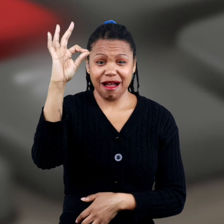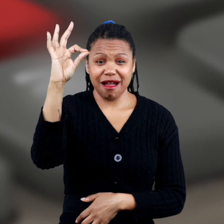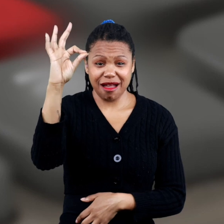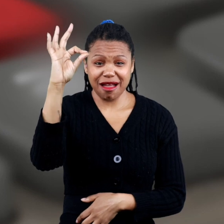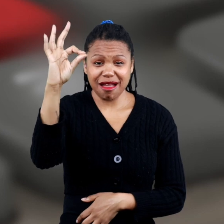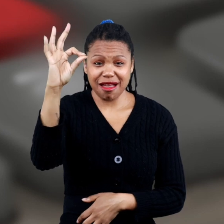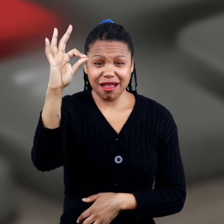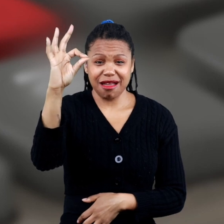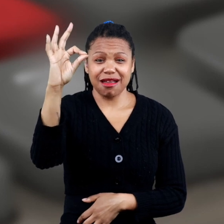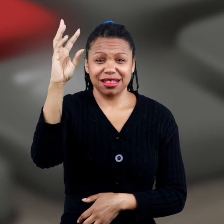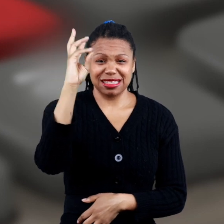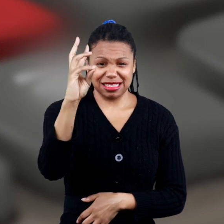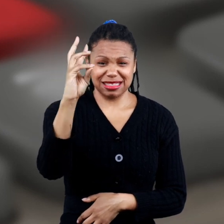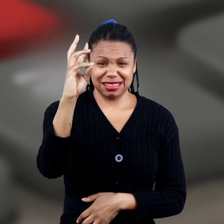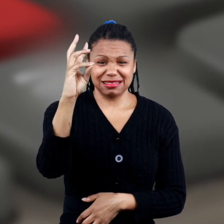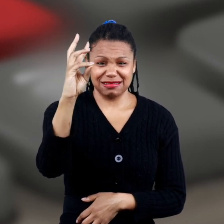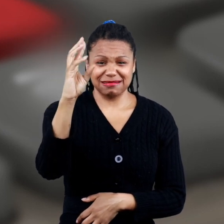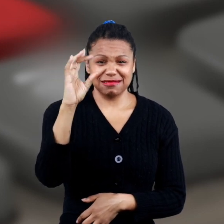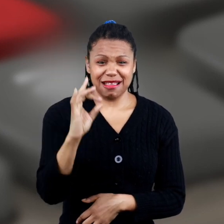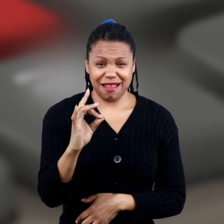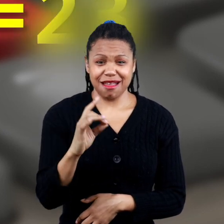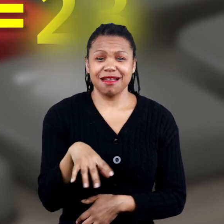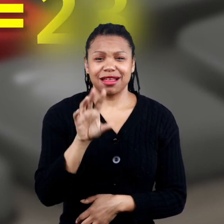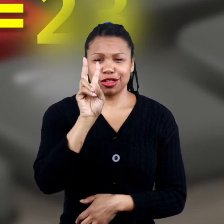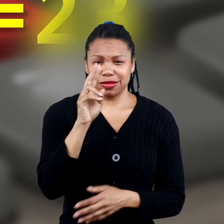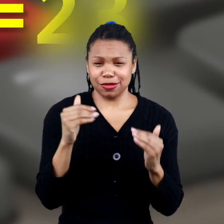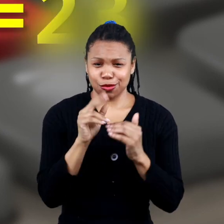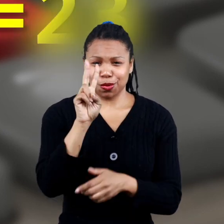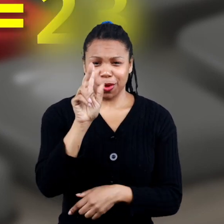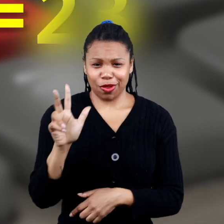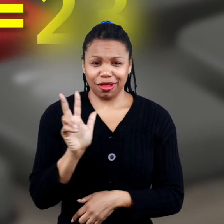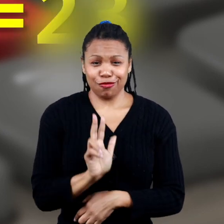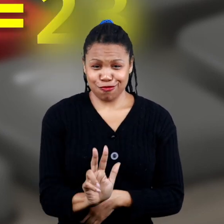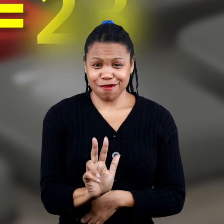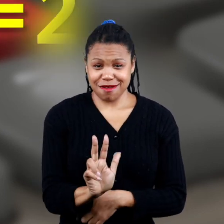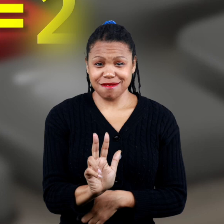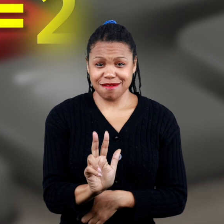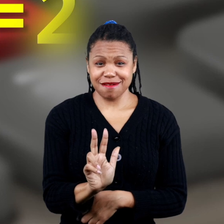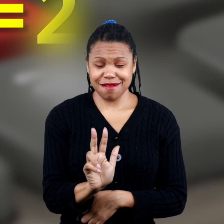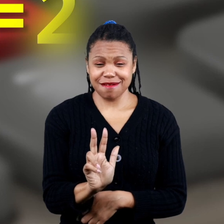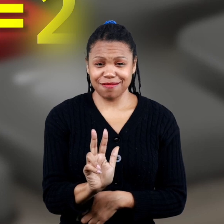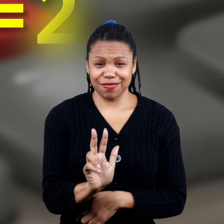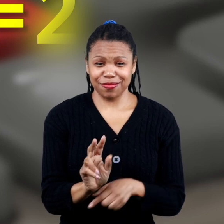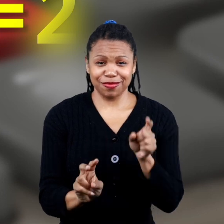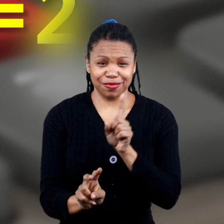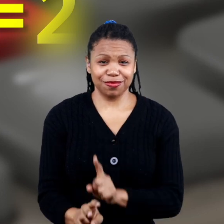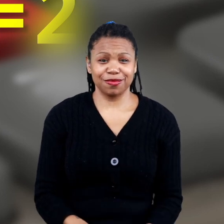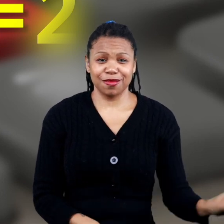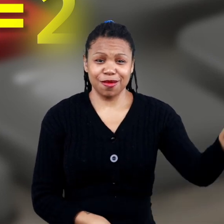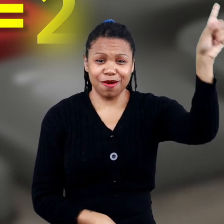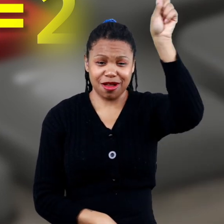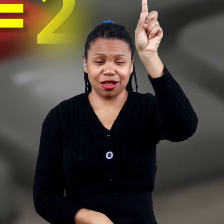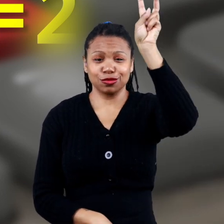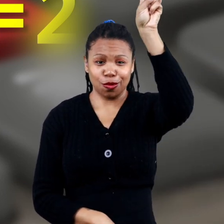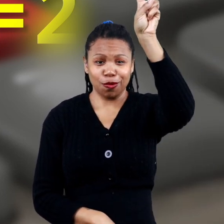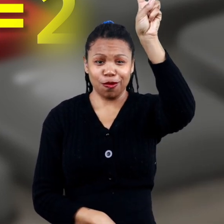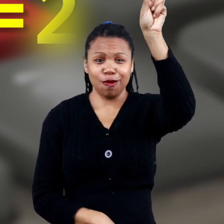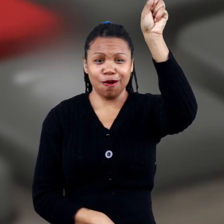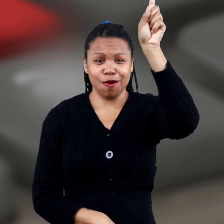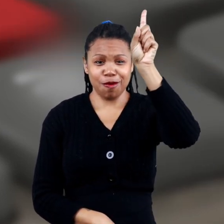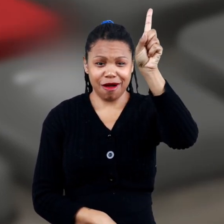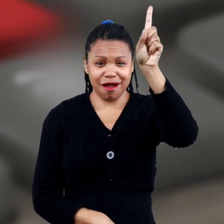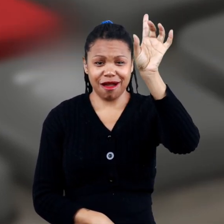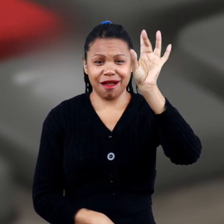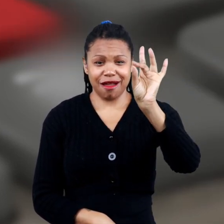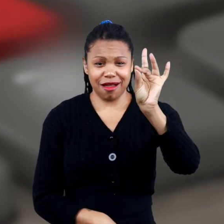See how when you add nine and six and eight, you get twenty-three. That means you put the three below the ones column